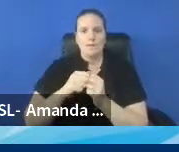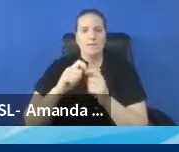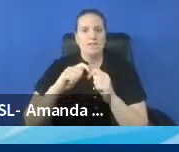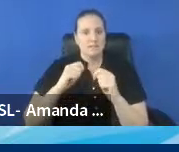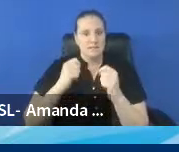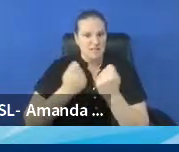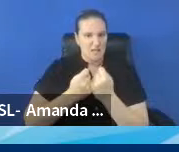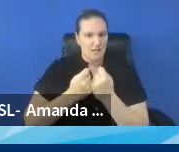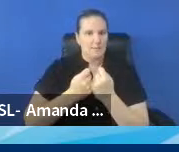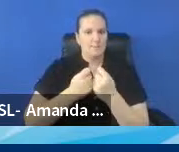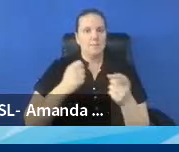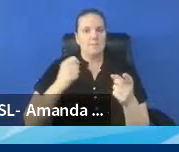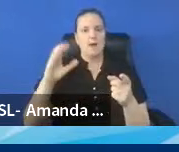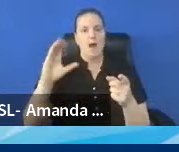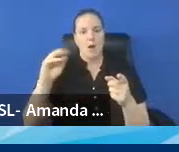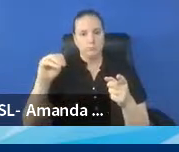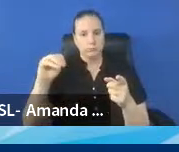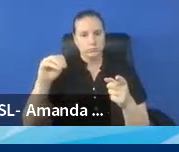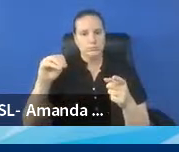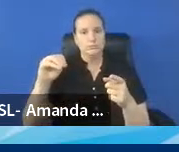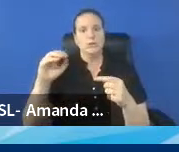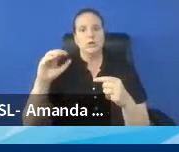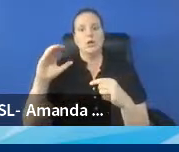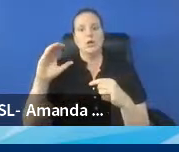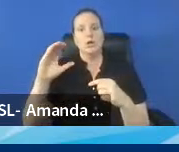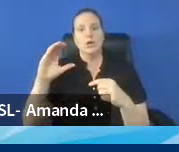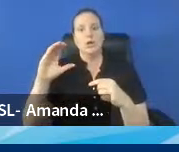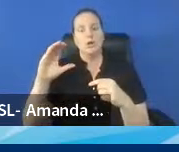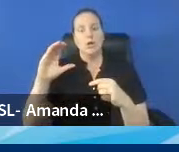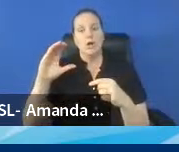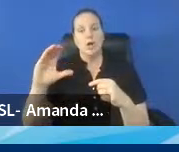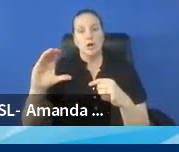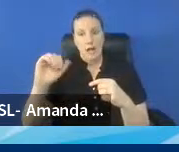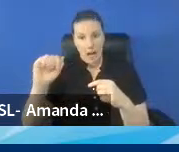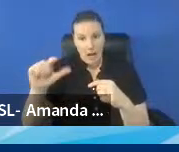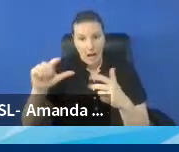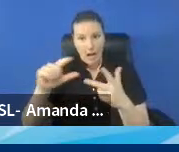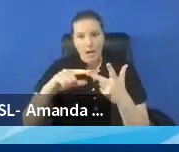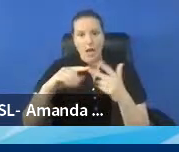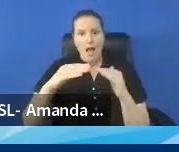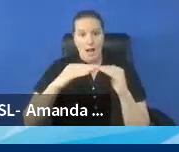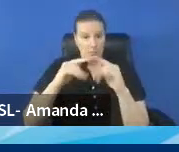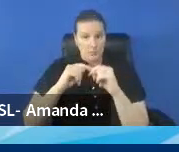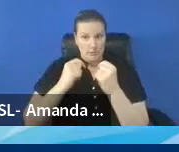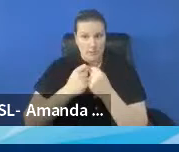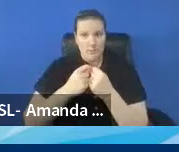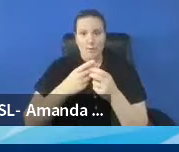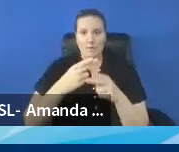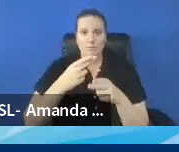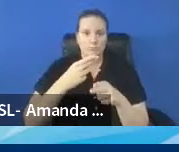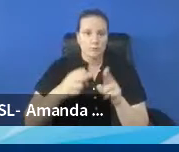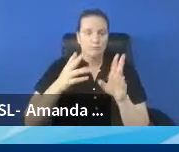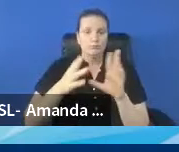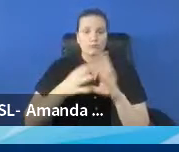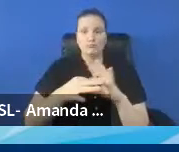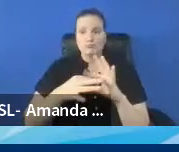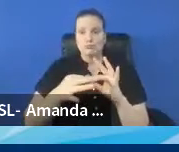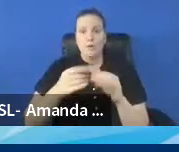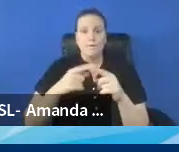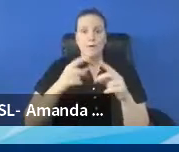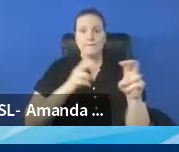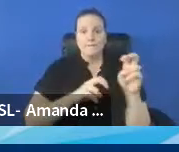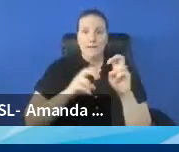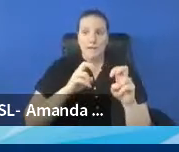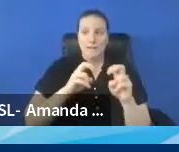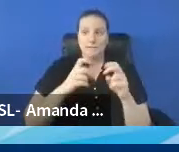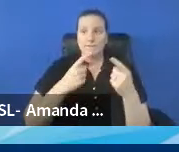and the community engagement team and the equity team. And I just wanted to give you a brief snippet of the fairs and